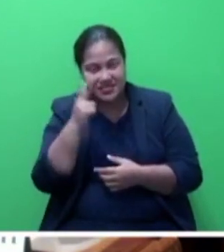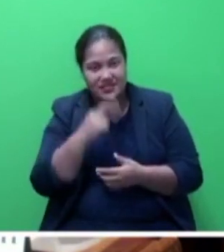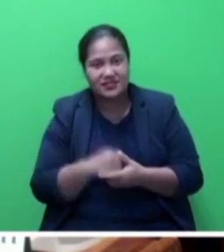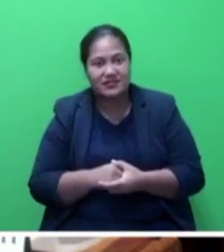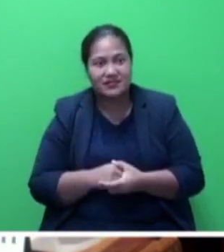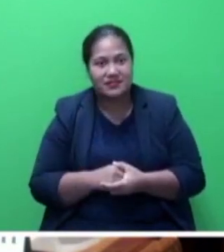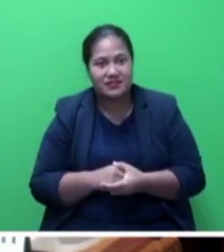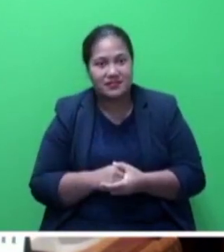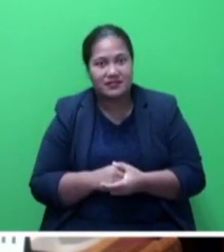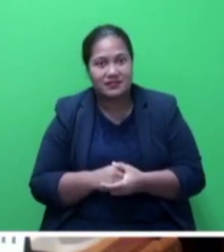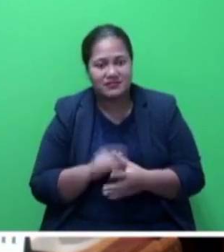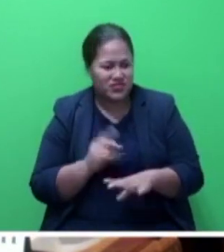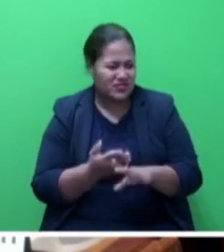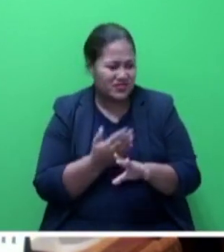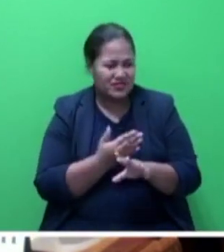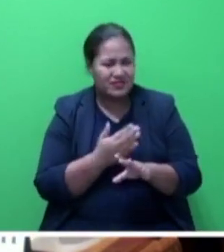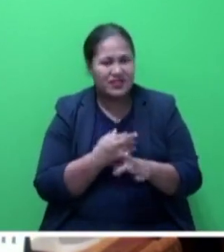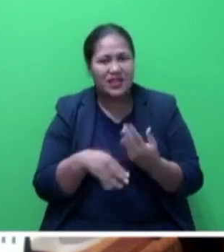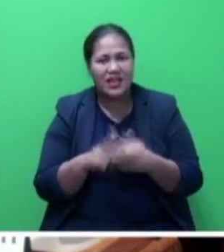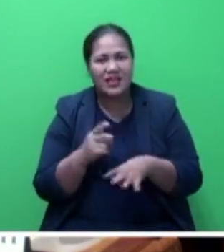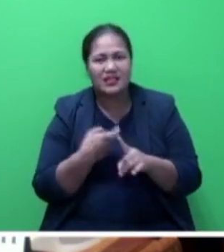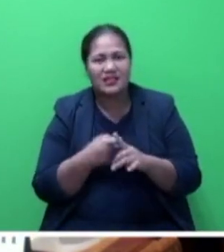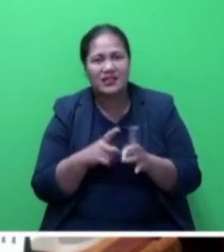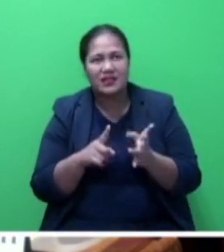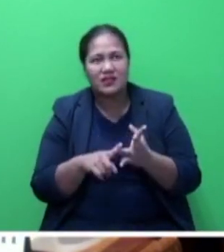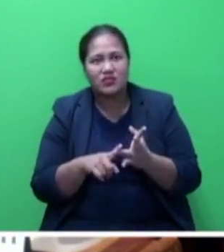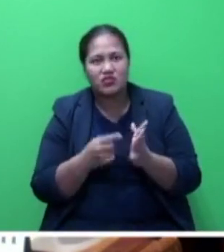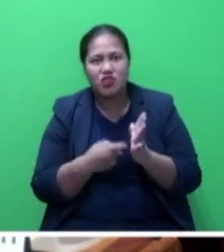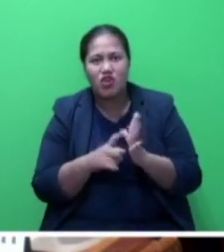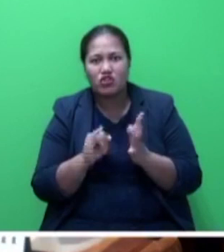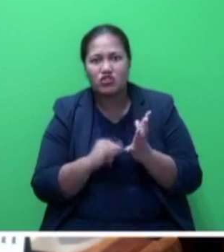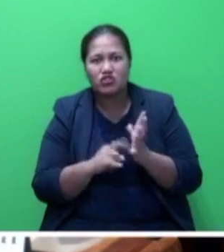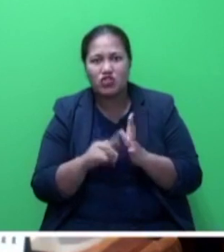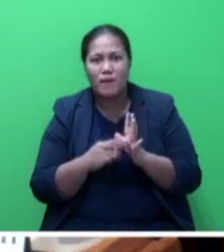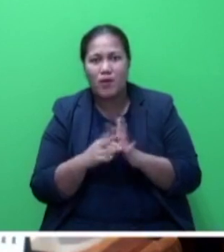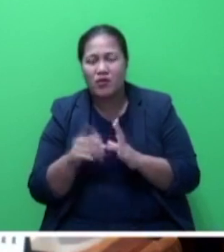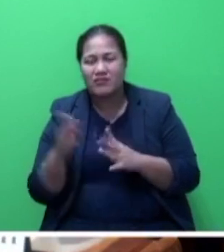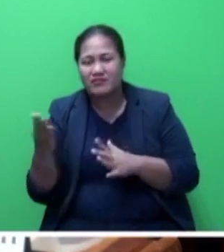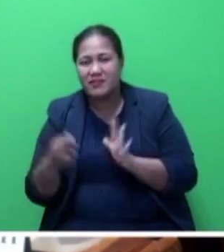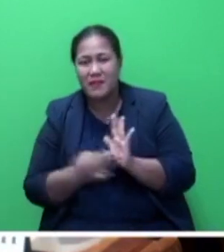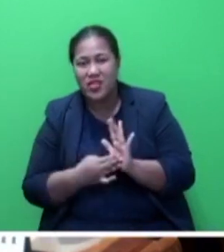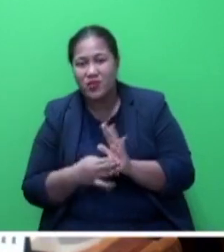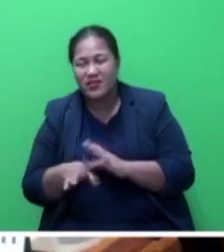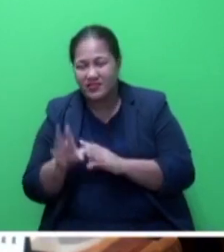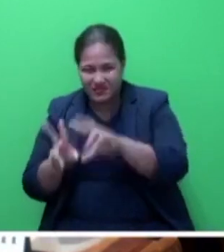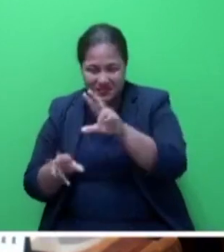Most recently, in the Korosomo slip in Maduata,